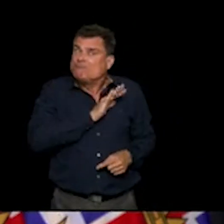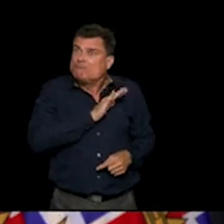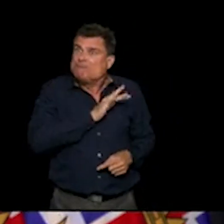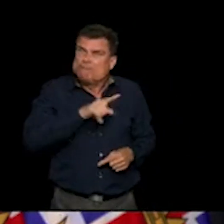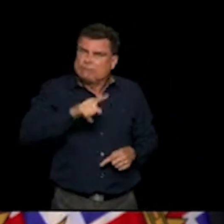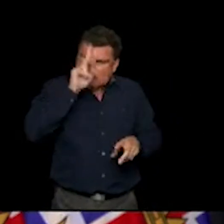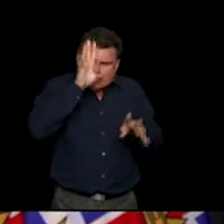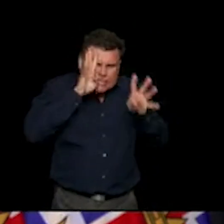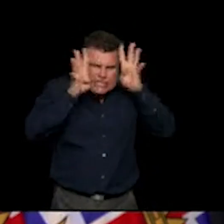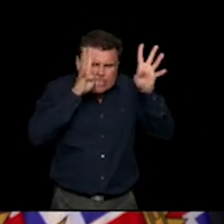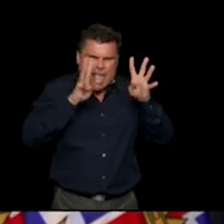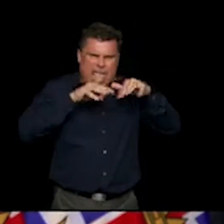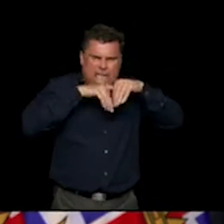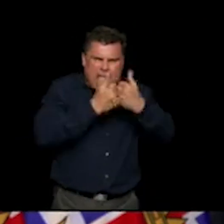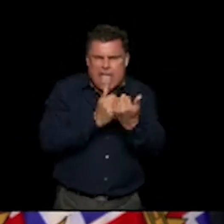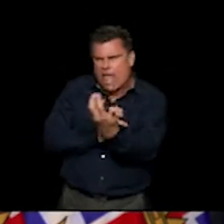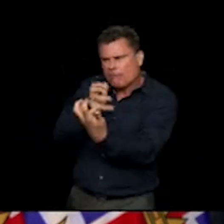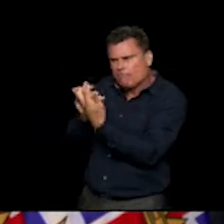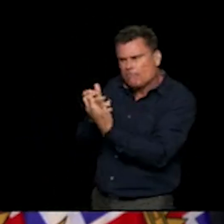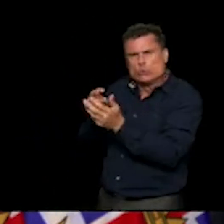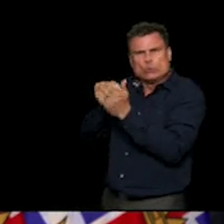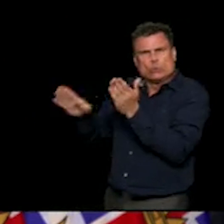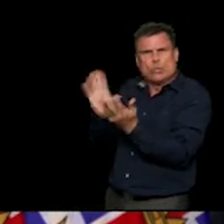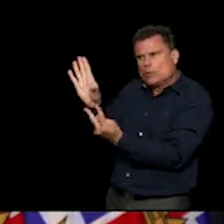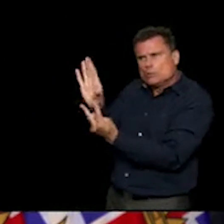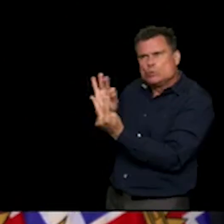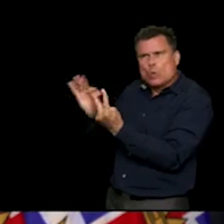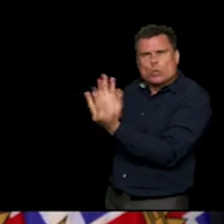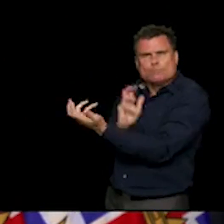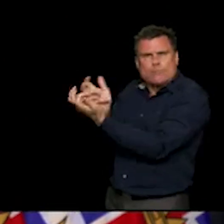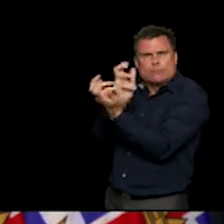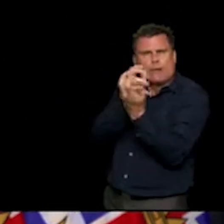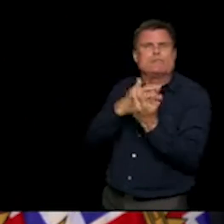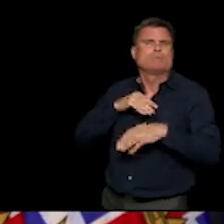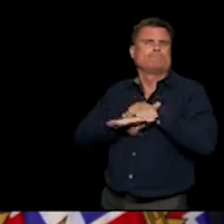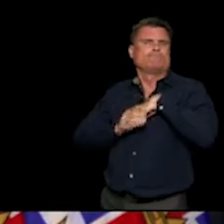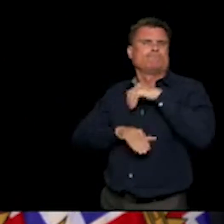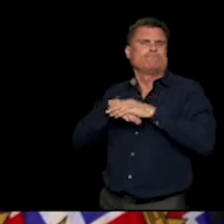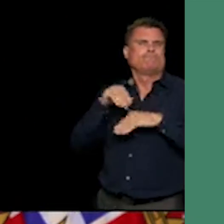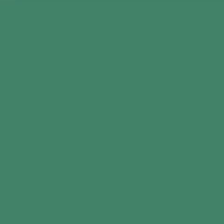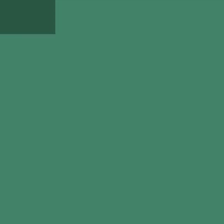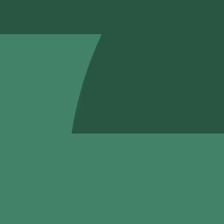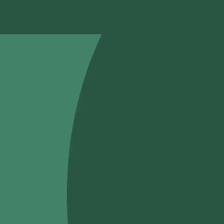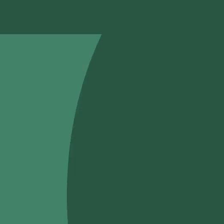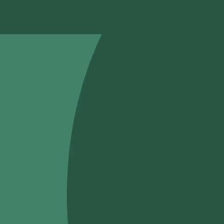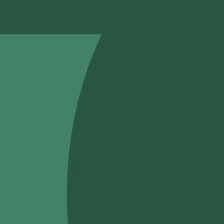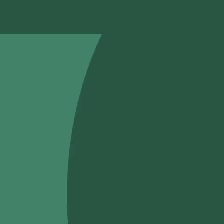preserving choice programs that are delivered in their local schools.